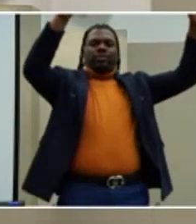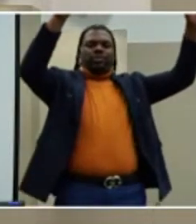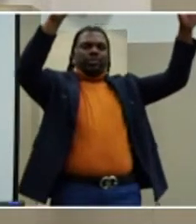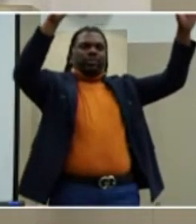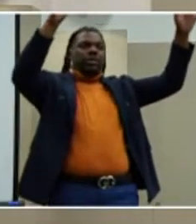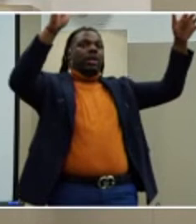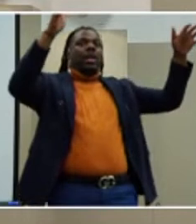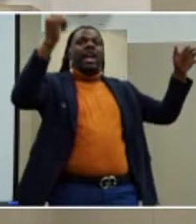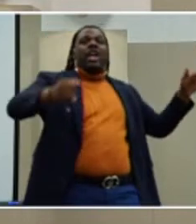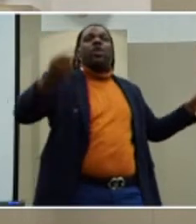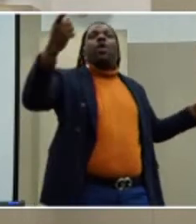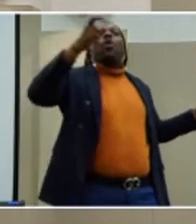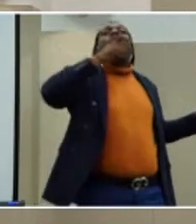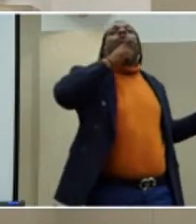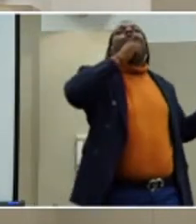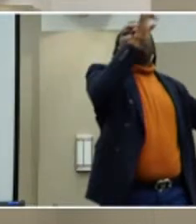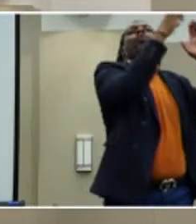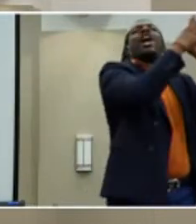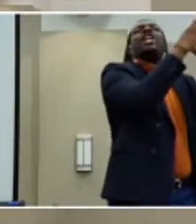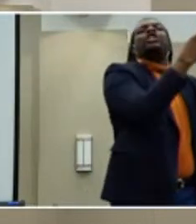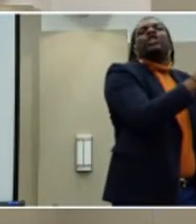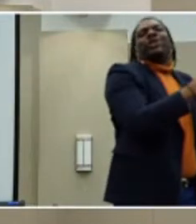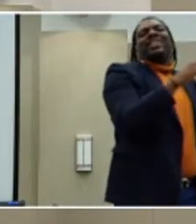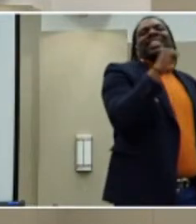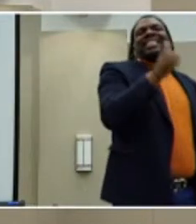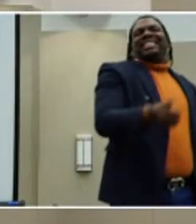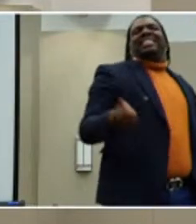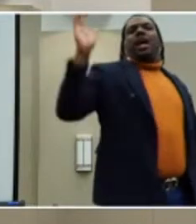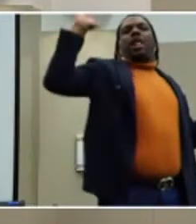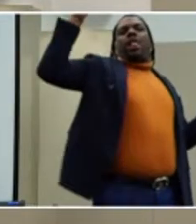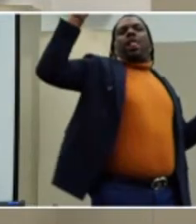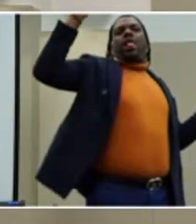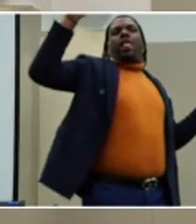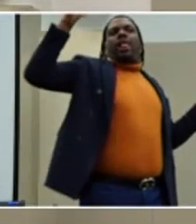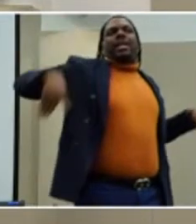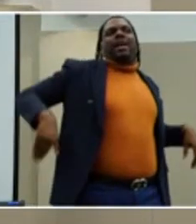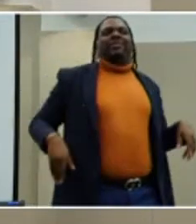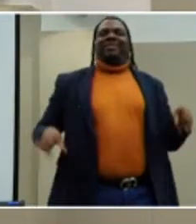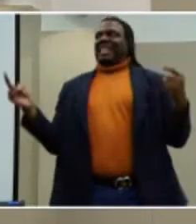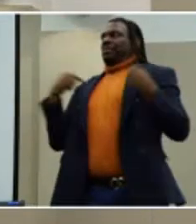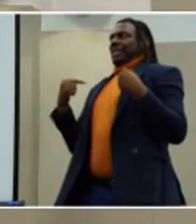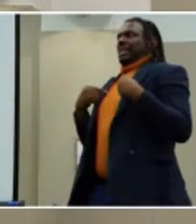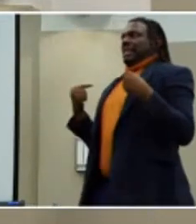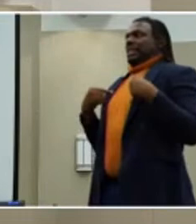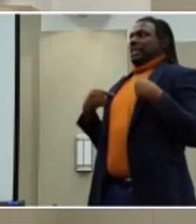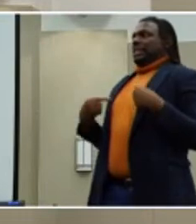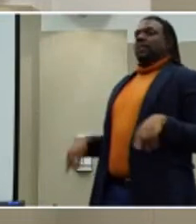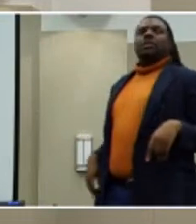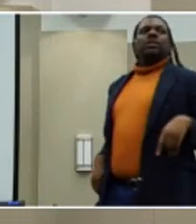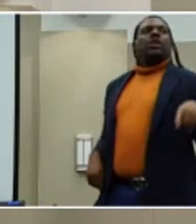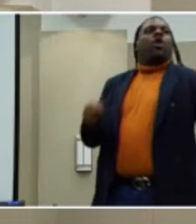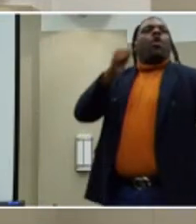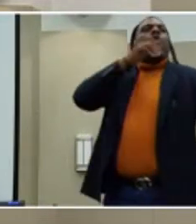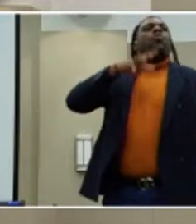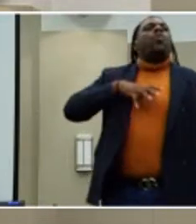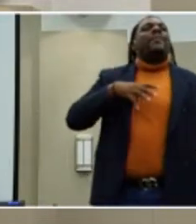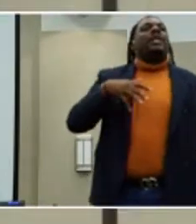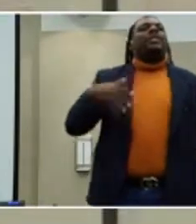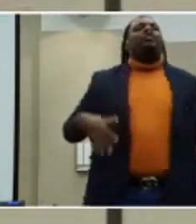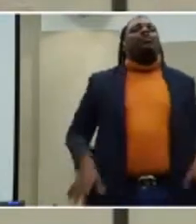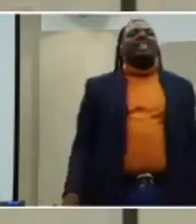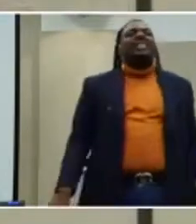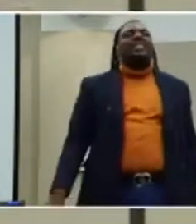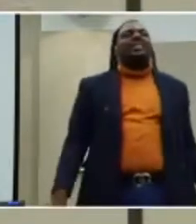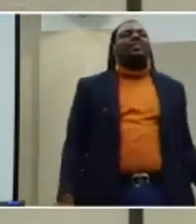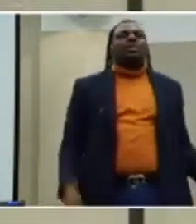there anybody who is registered that hasn't gotten to speak yet? That's me. Ma'am? Okay, I'll